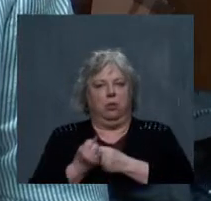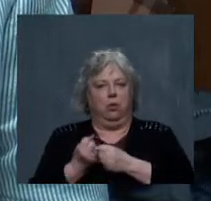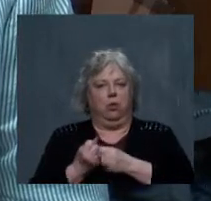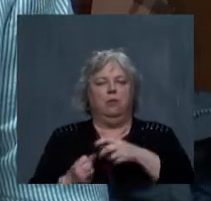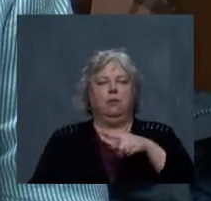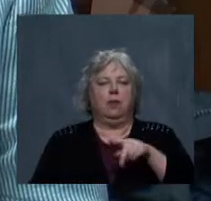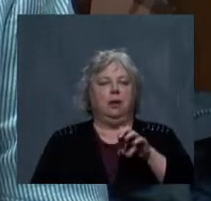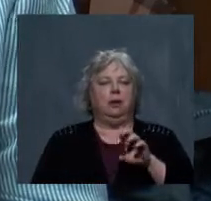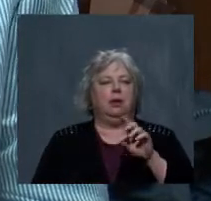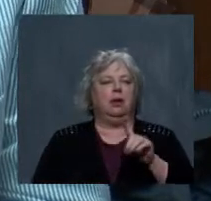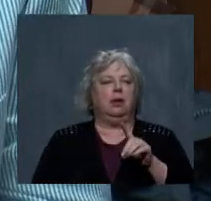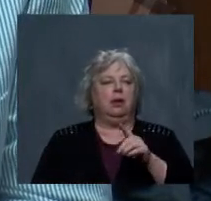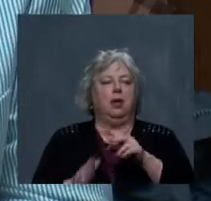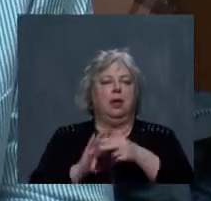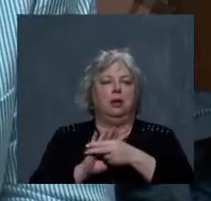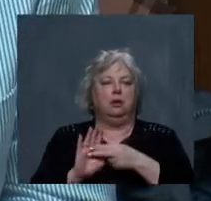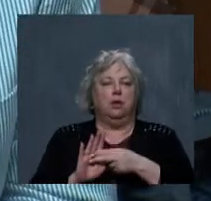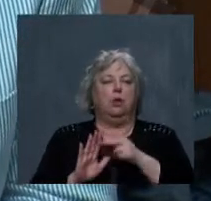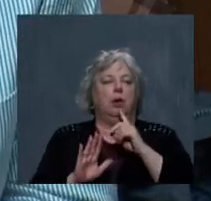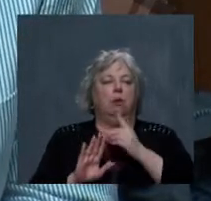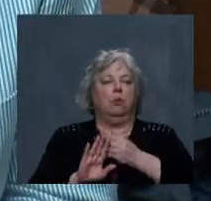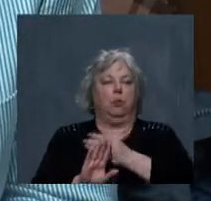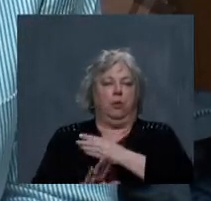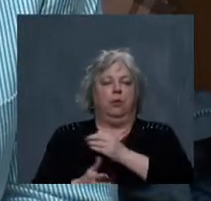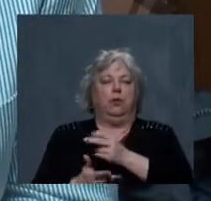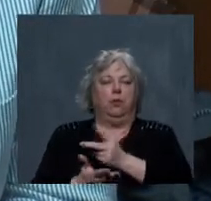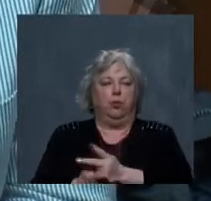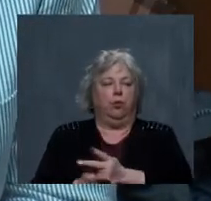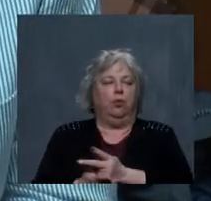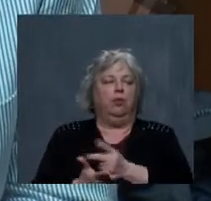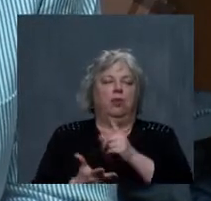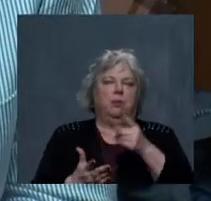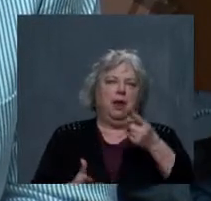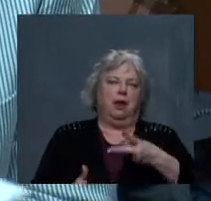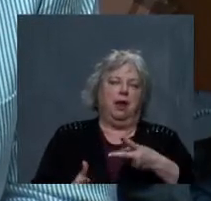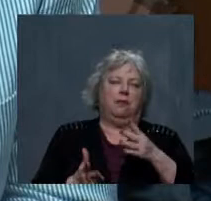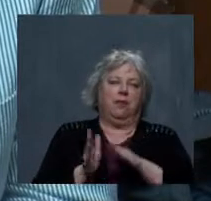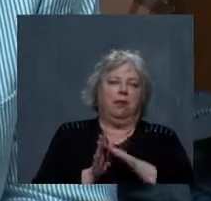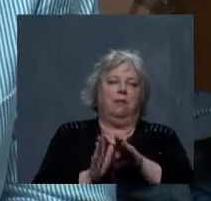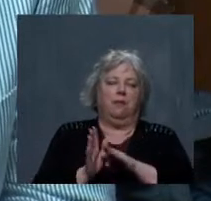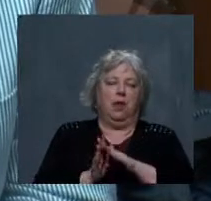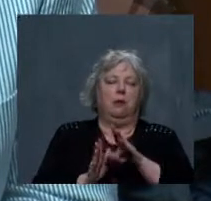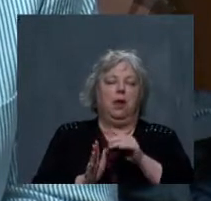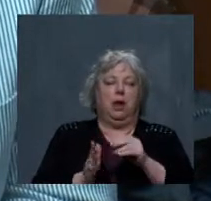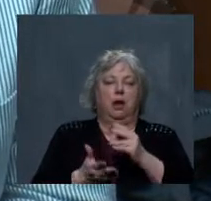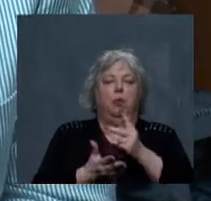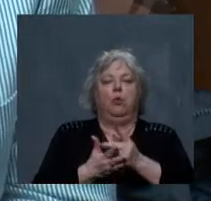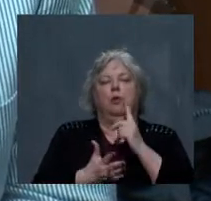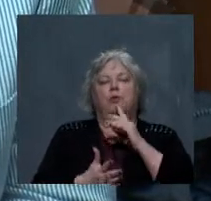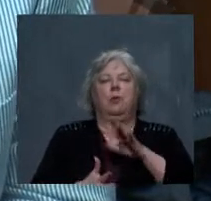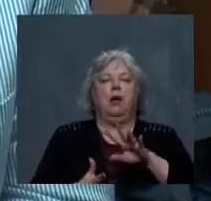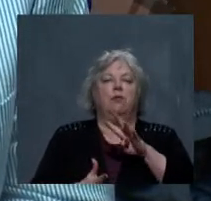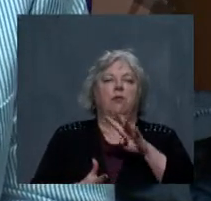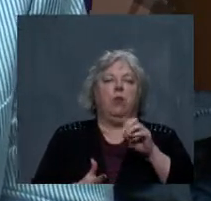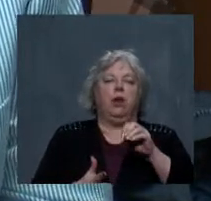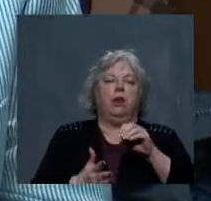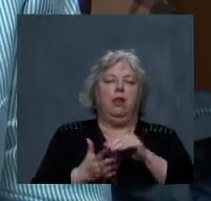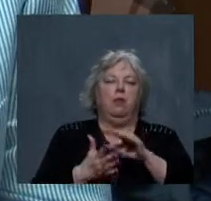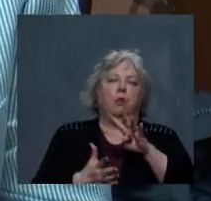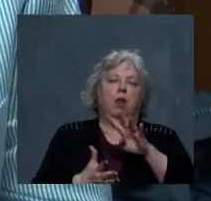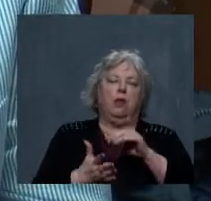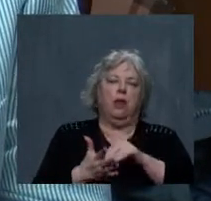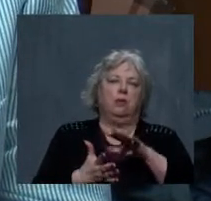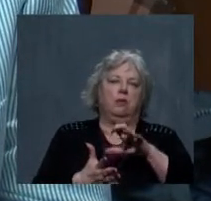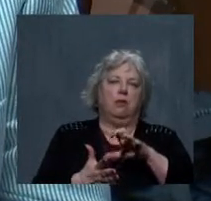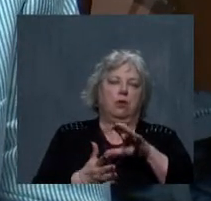PCD zoning portion of the development was previously approved as roughly half of the development and was approved for approximately 40,500 square feet of